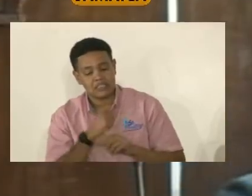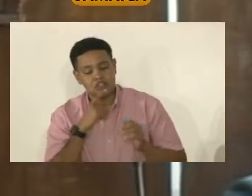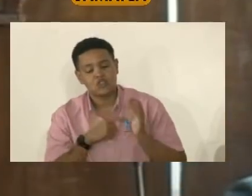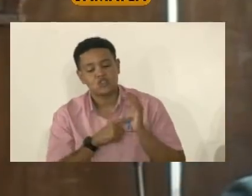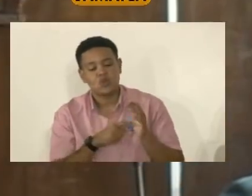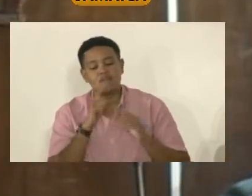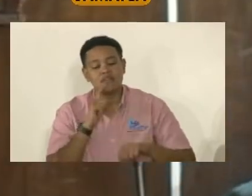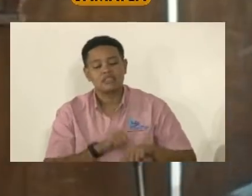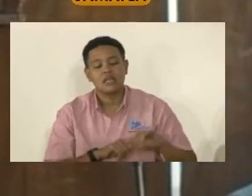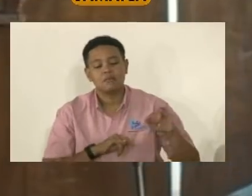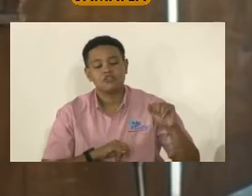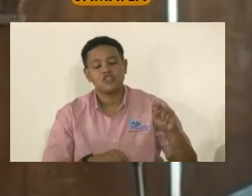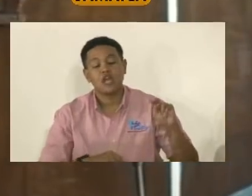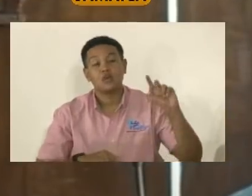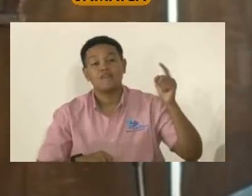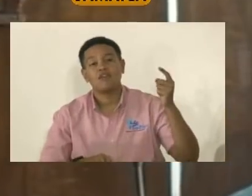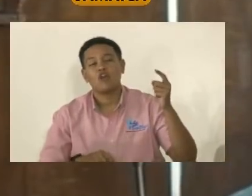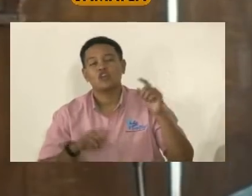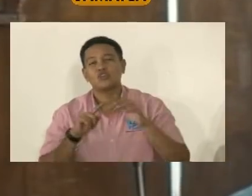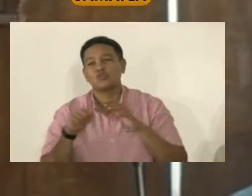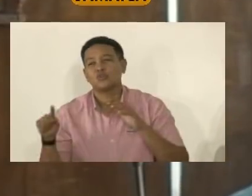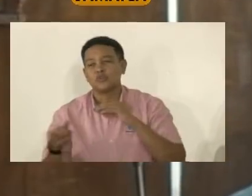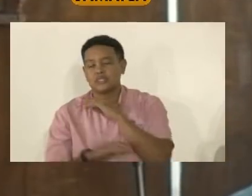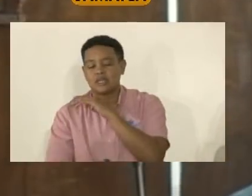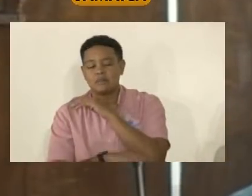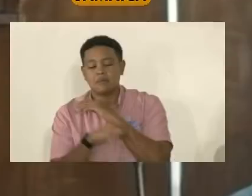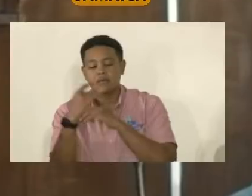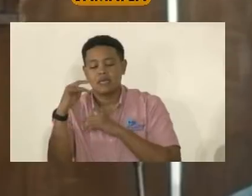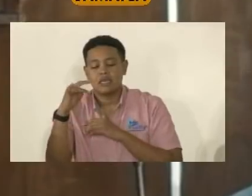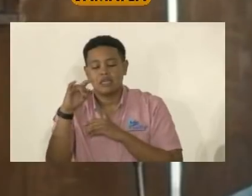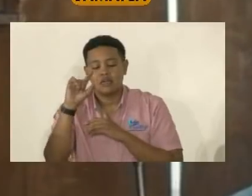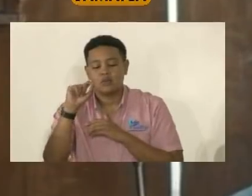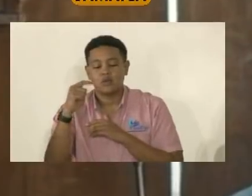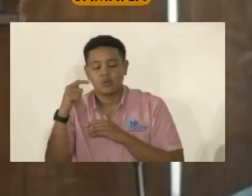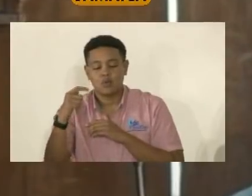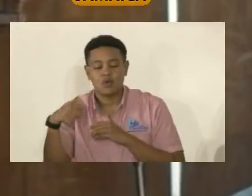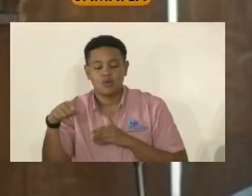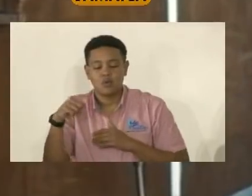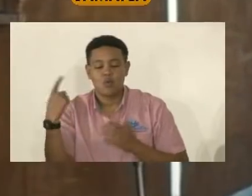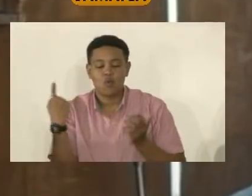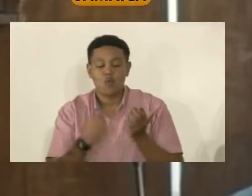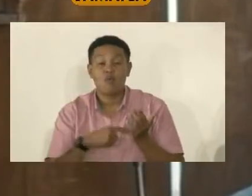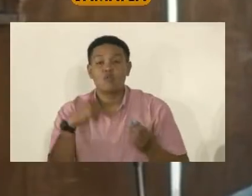that for the period January 1st to September 18th, there were